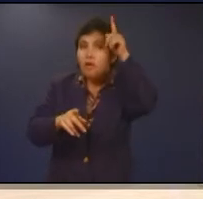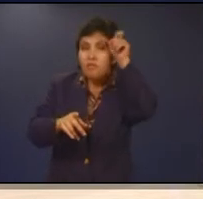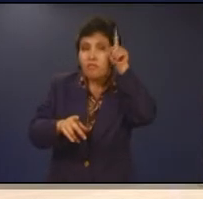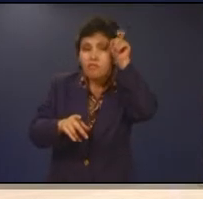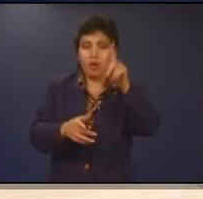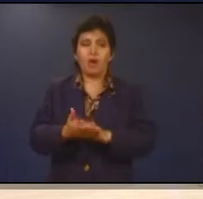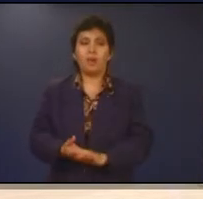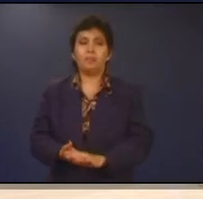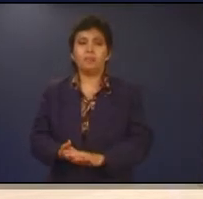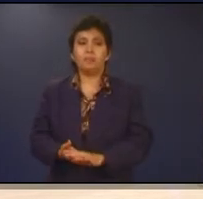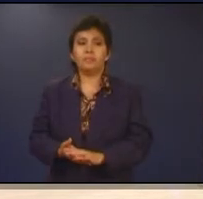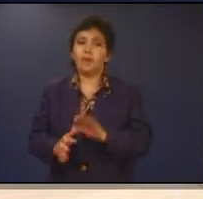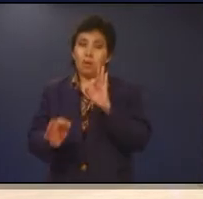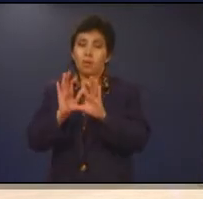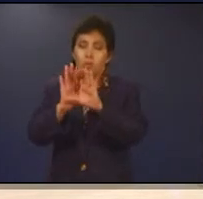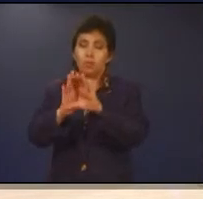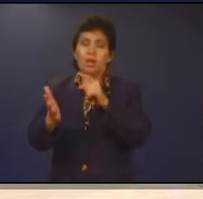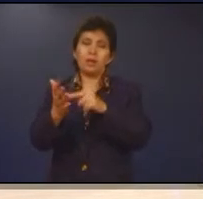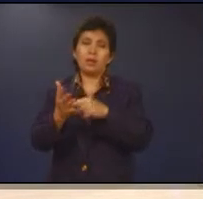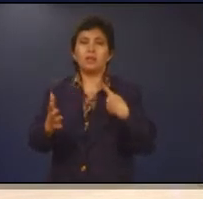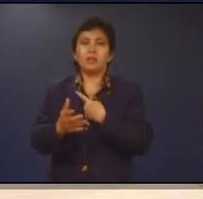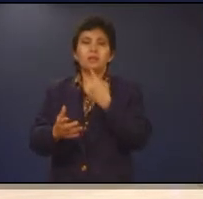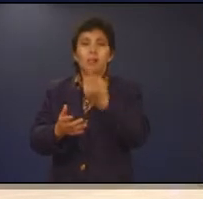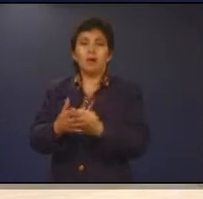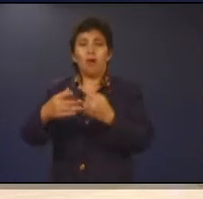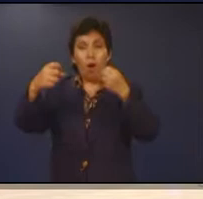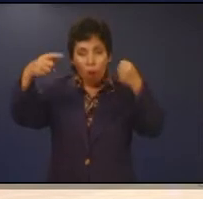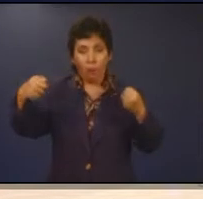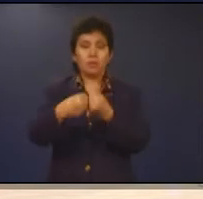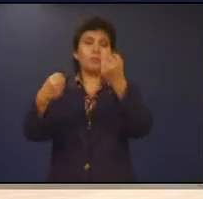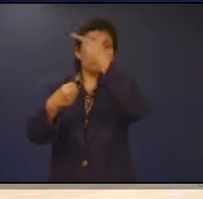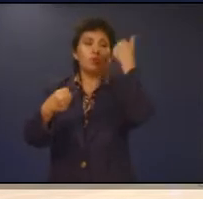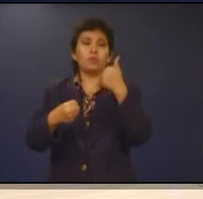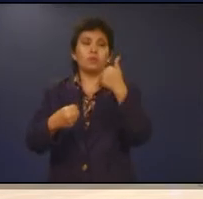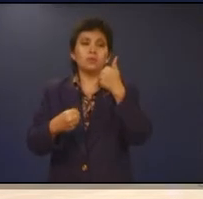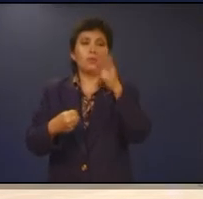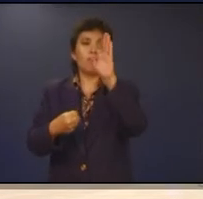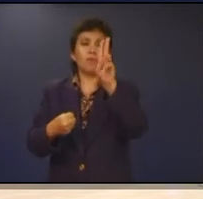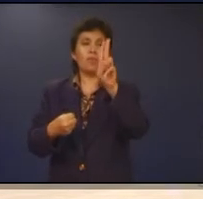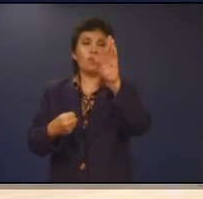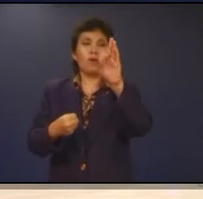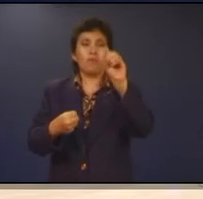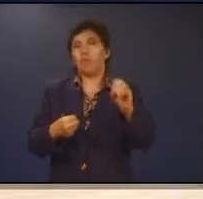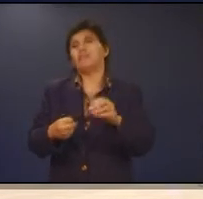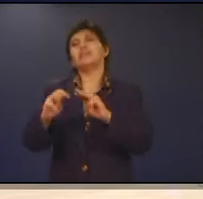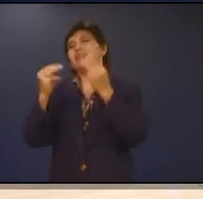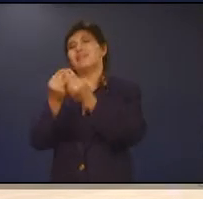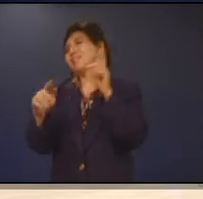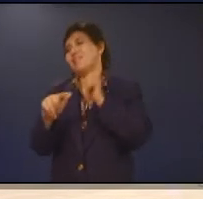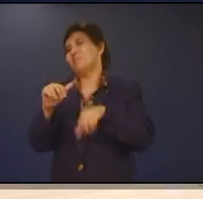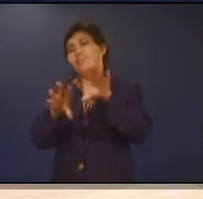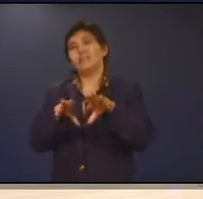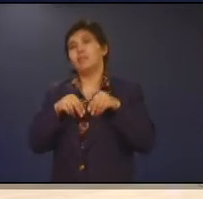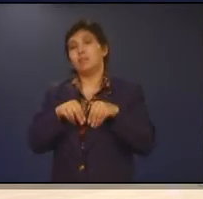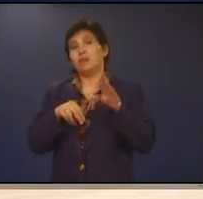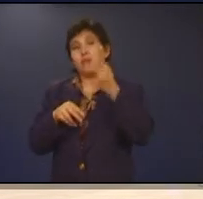understanding. Sometimes if you say accident happens because of UFO, the society doesn't take that. It's very